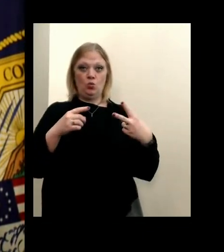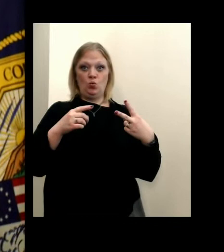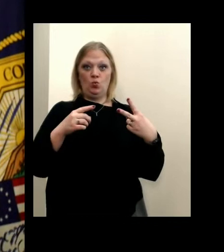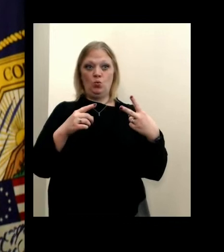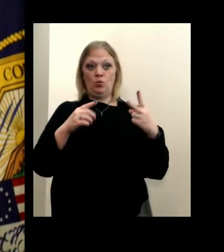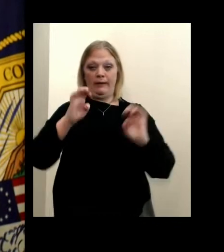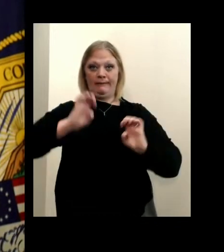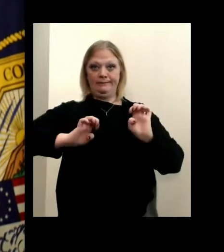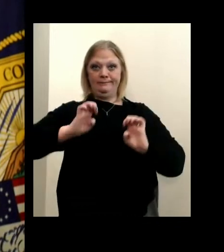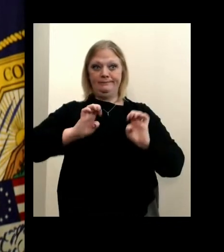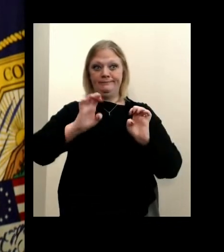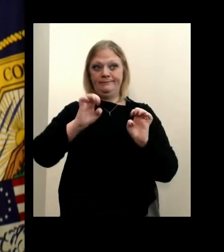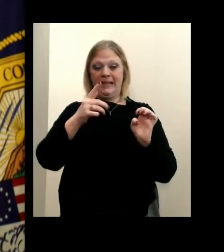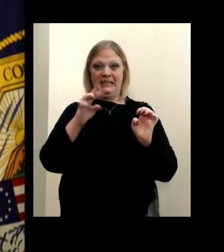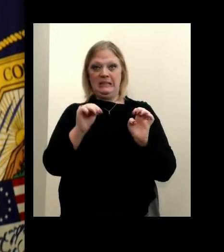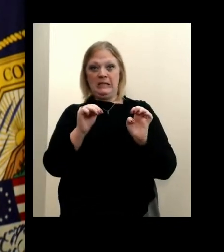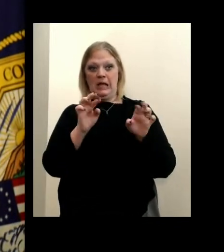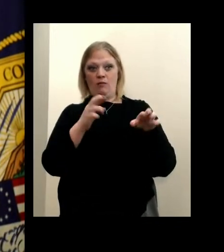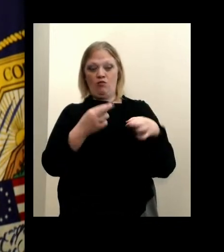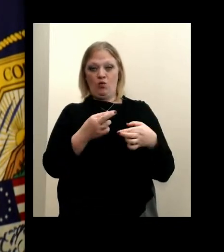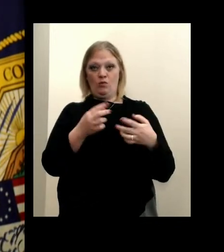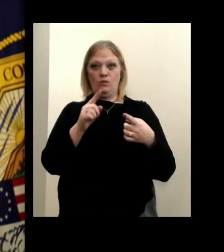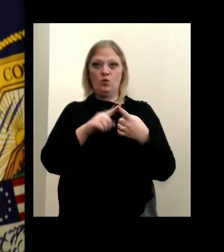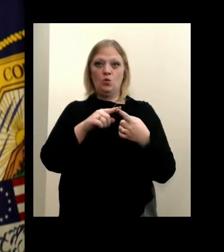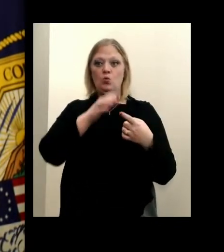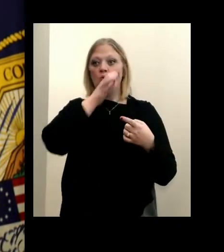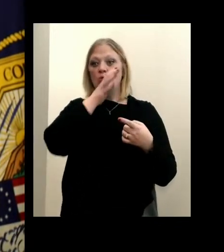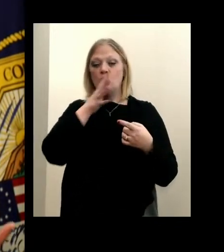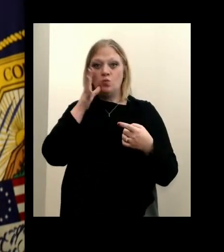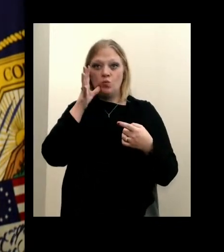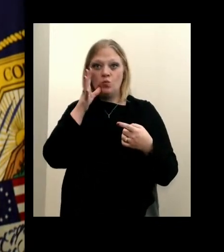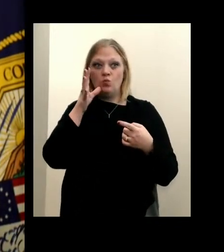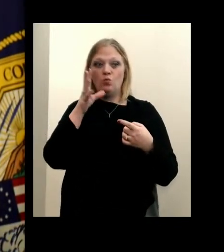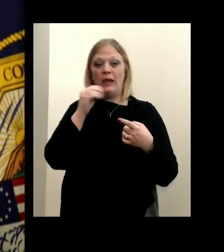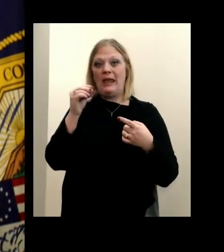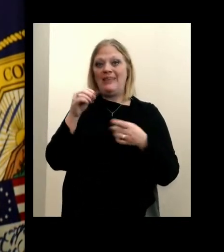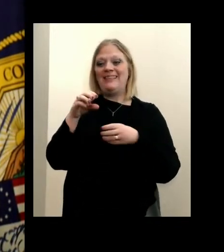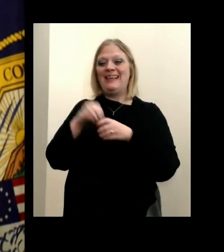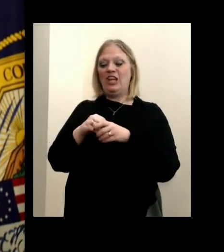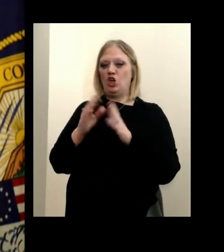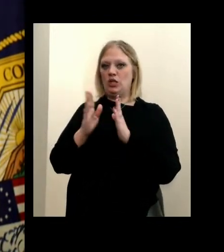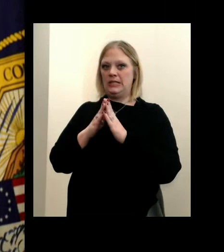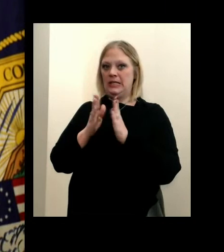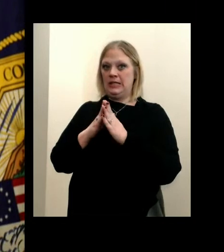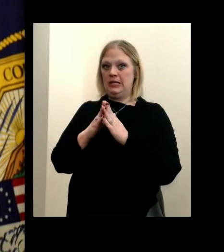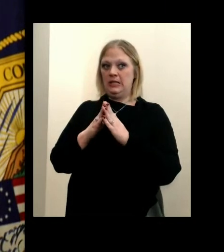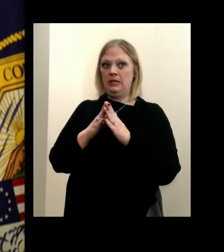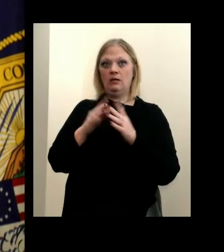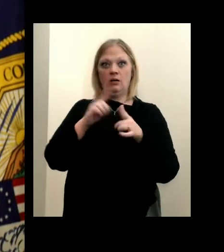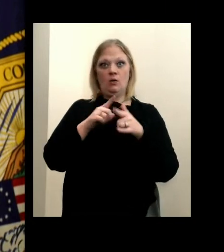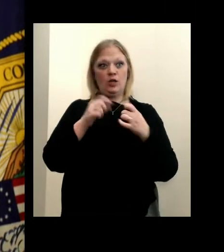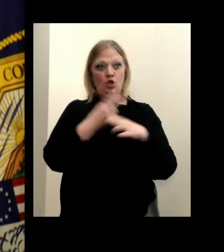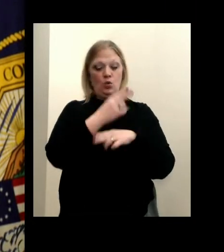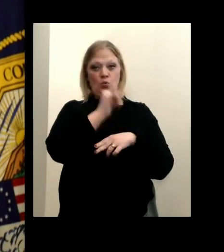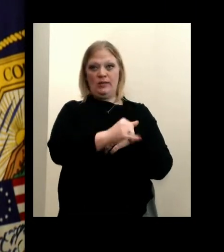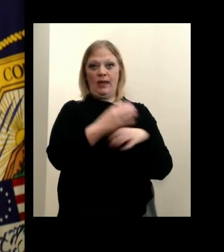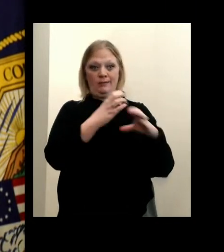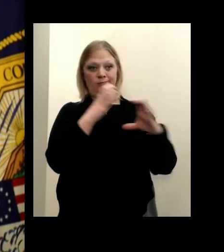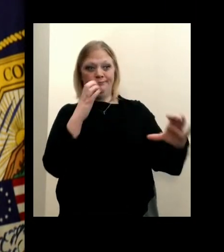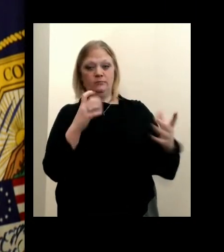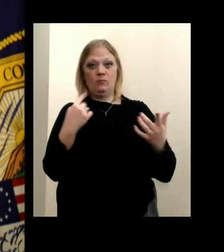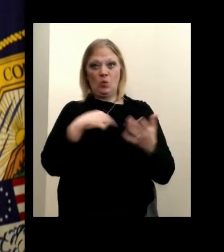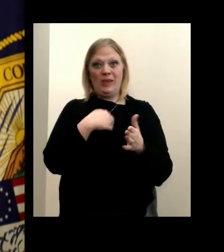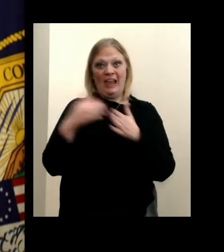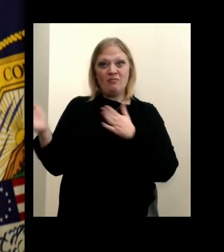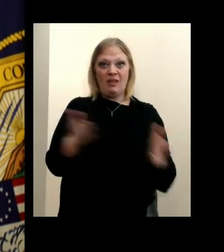to the rural portions as well as the inner city of Buffalo, in which we could have a pop-up clinic utilizing our mobile unit. So we have plans to do